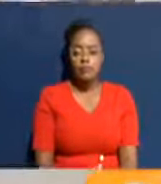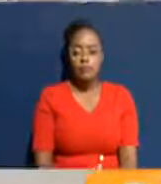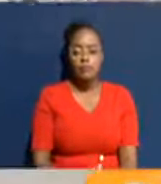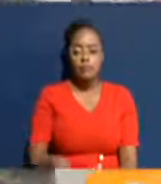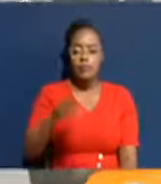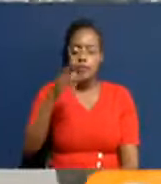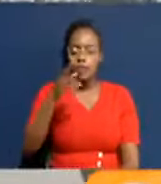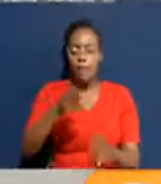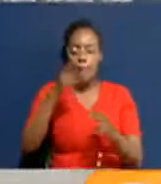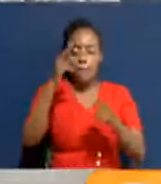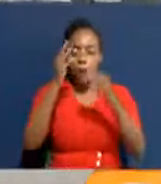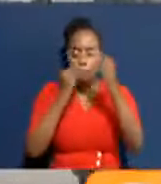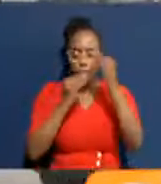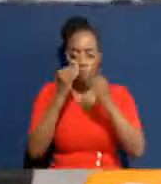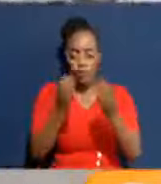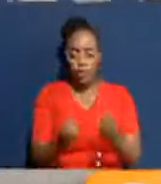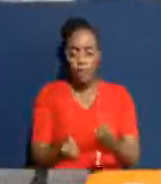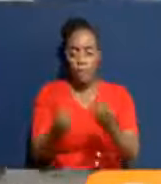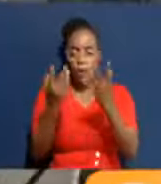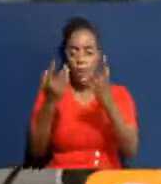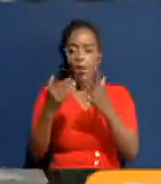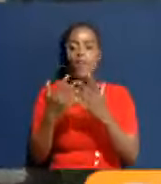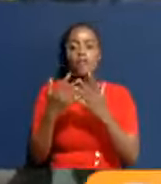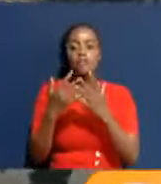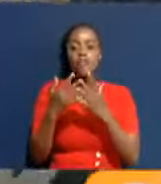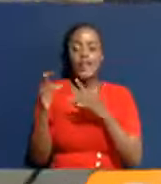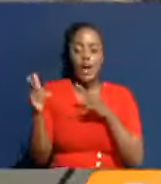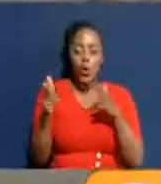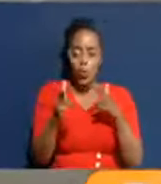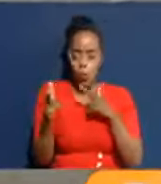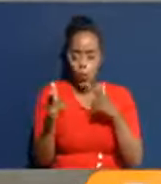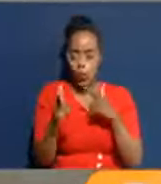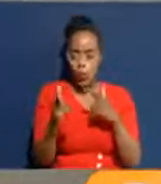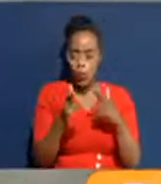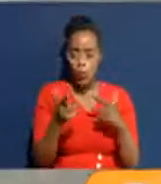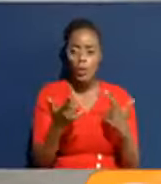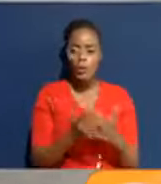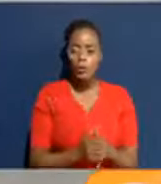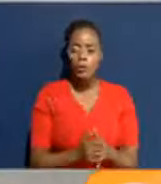Tear gas, explosions, commotion.